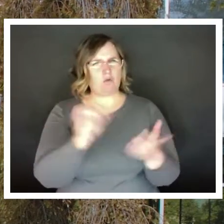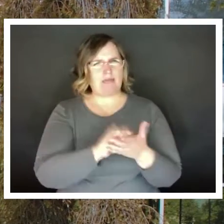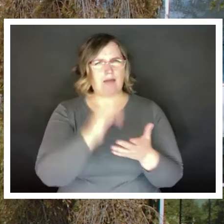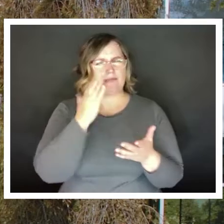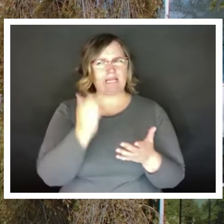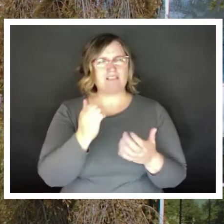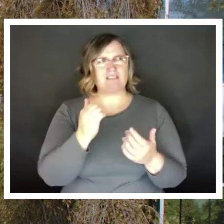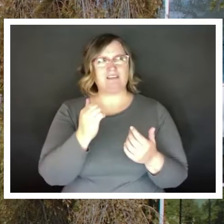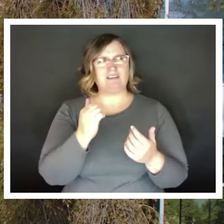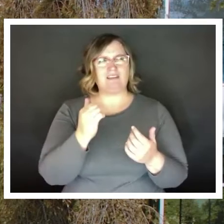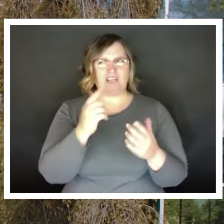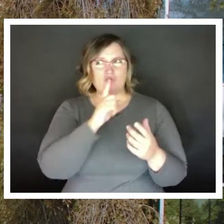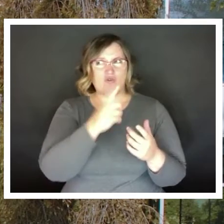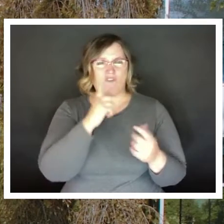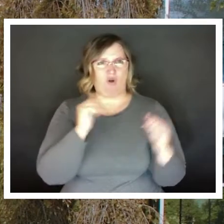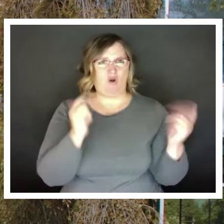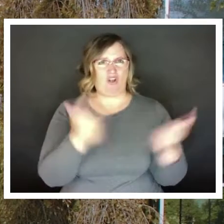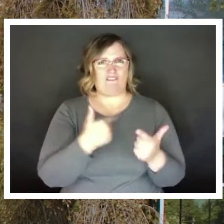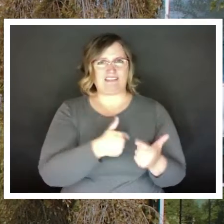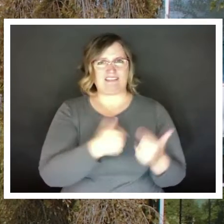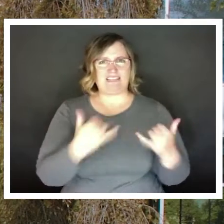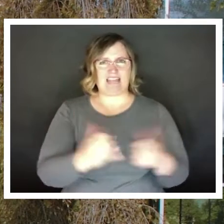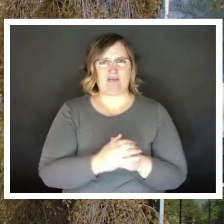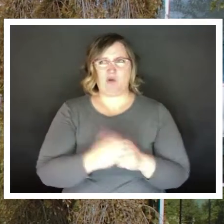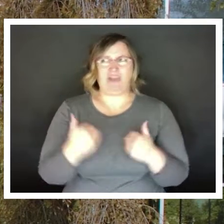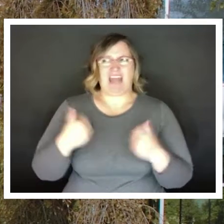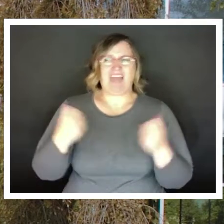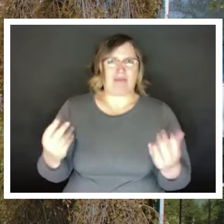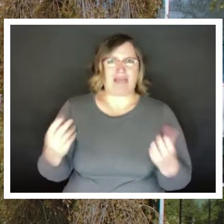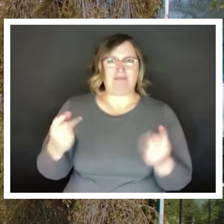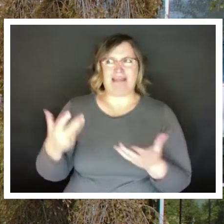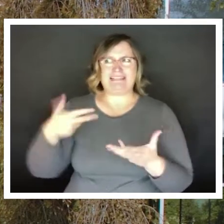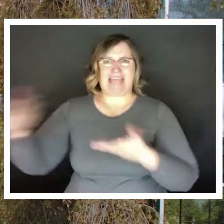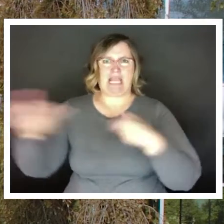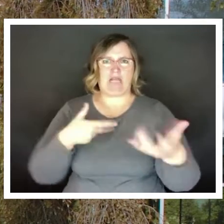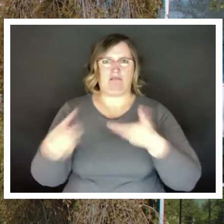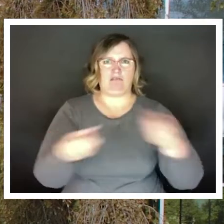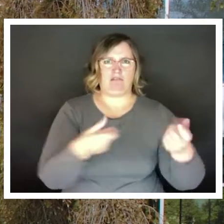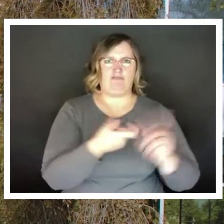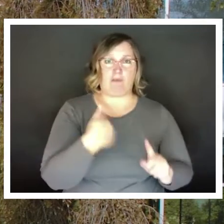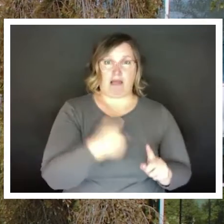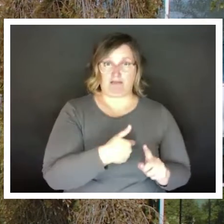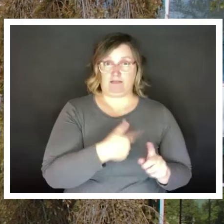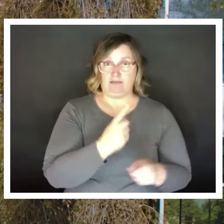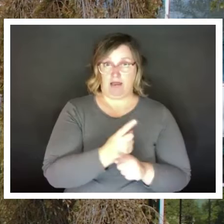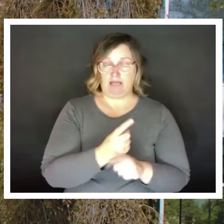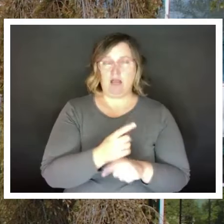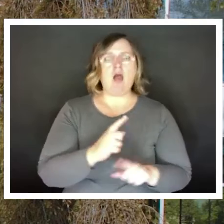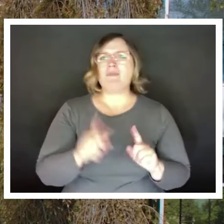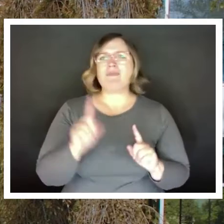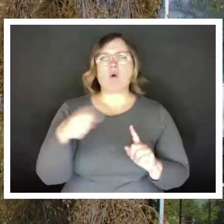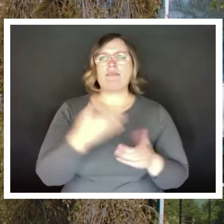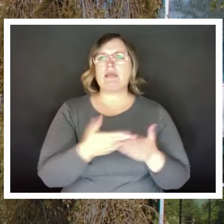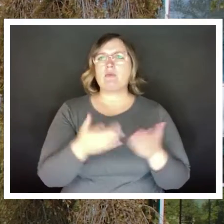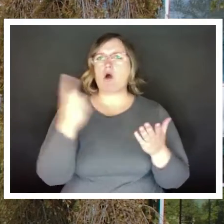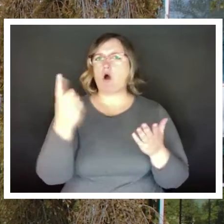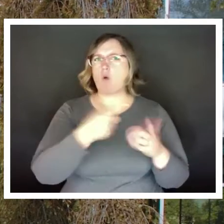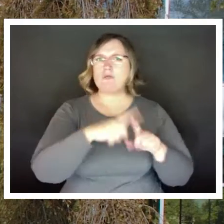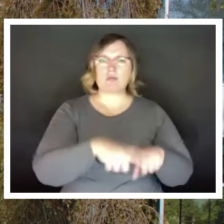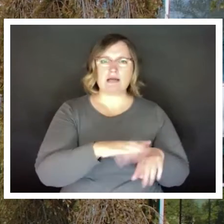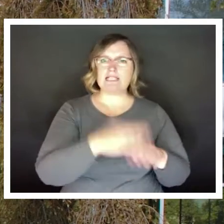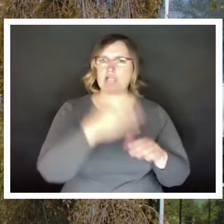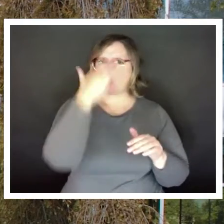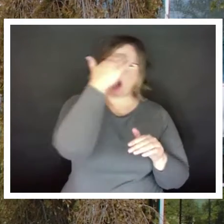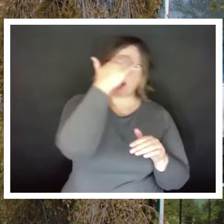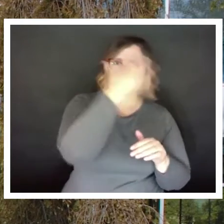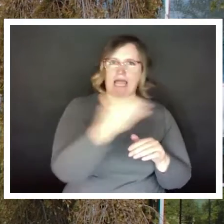us here today. The fact is that we can have many things taken away from us, but the one thing that we can always count on is our knowledge and education,